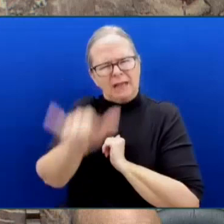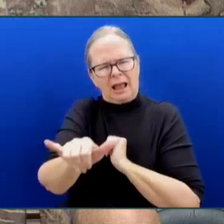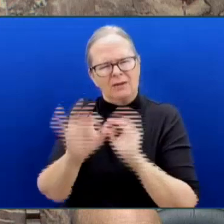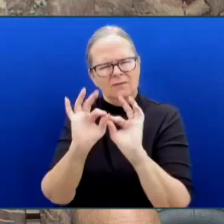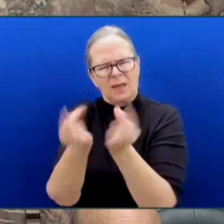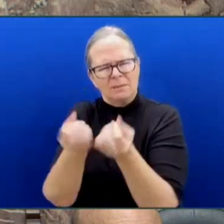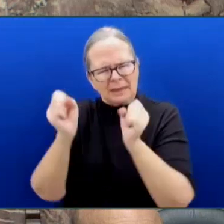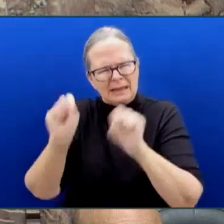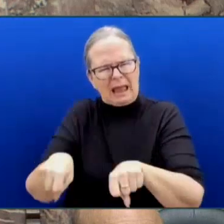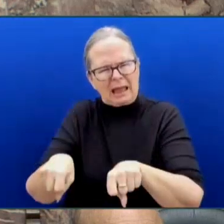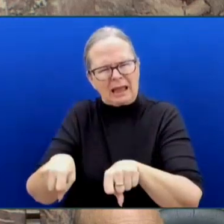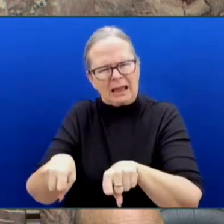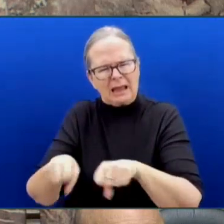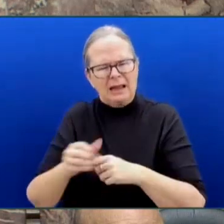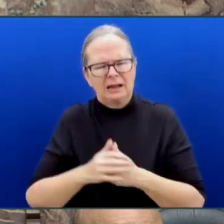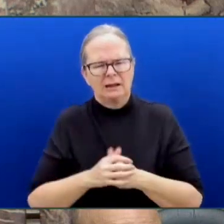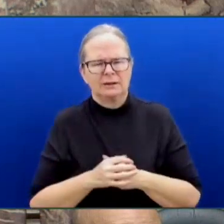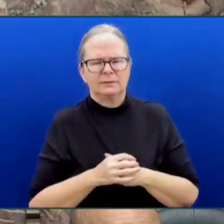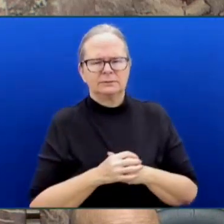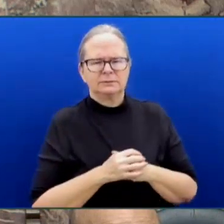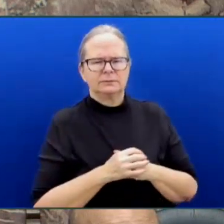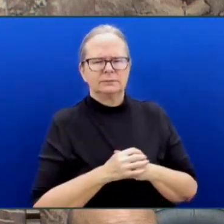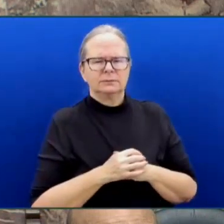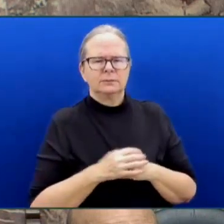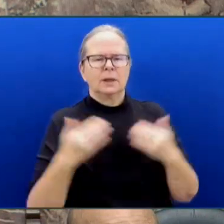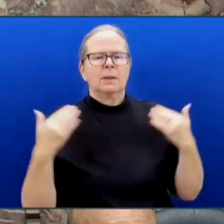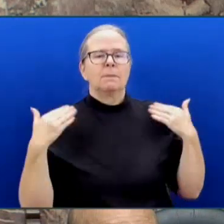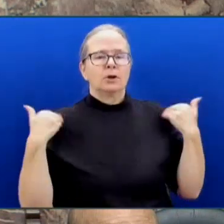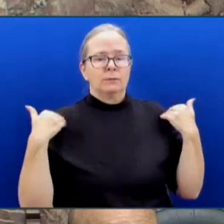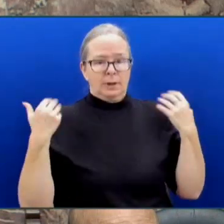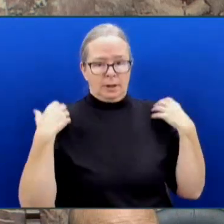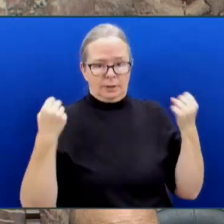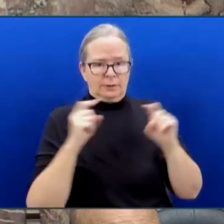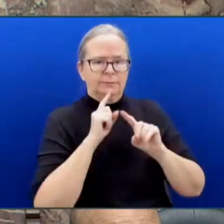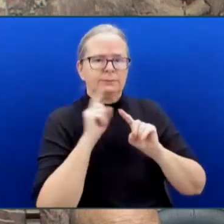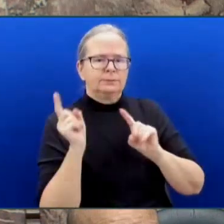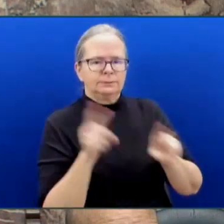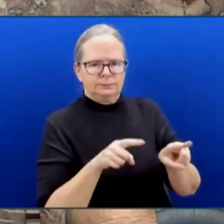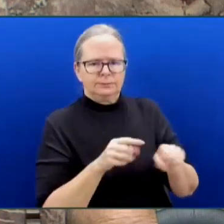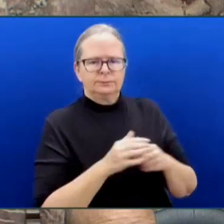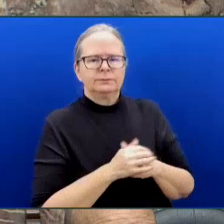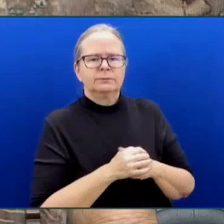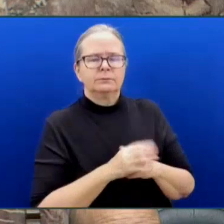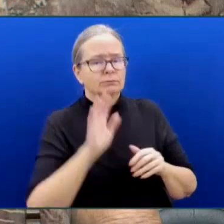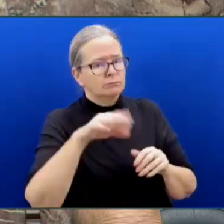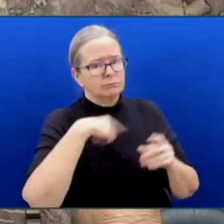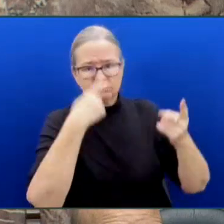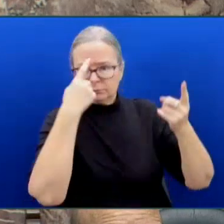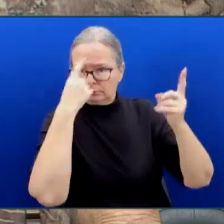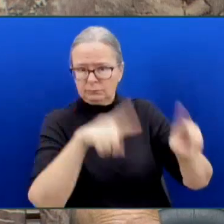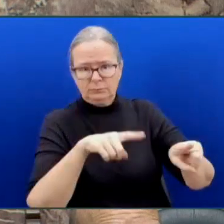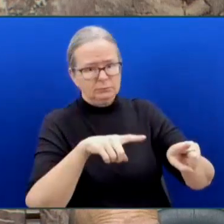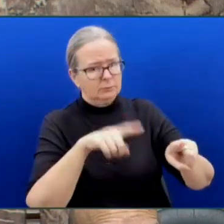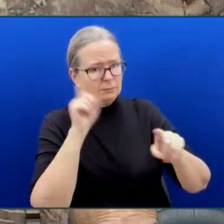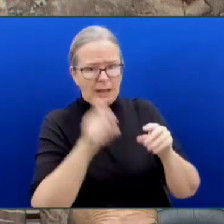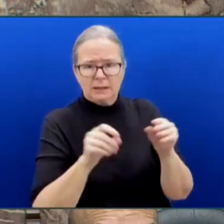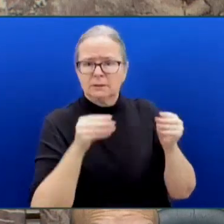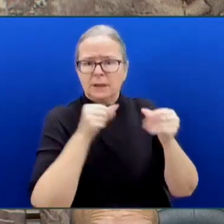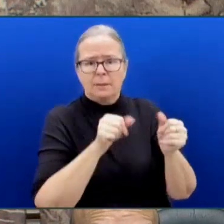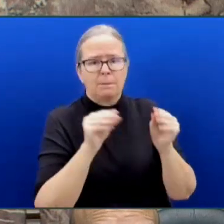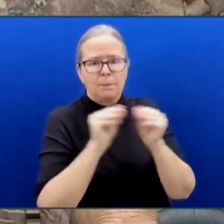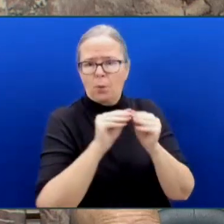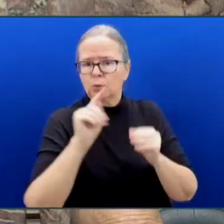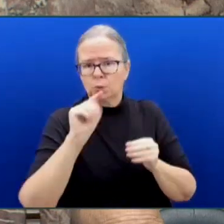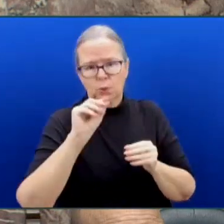are doing that, and we must do that. And the very significant investments and supports provided